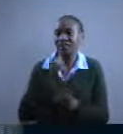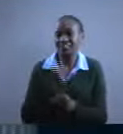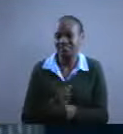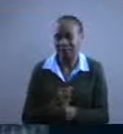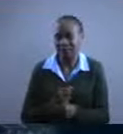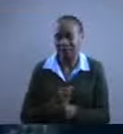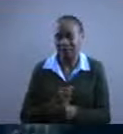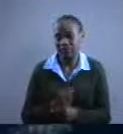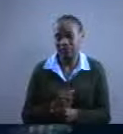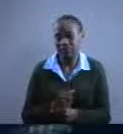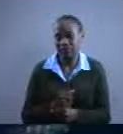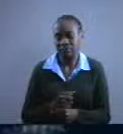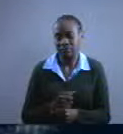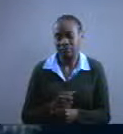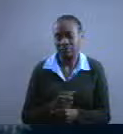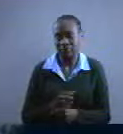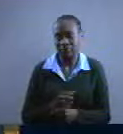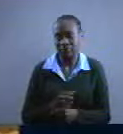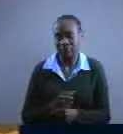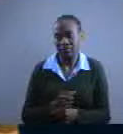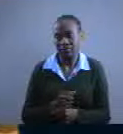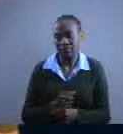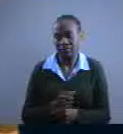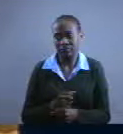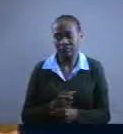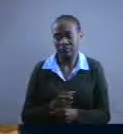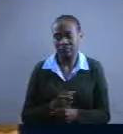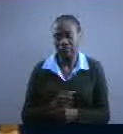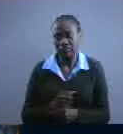we will have addressed the